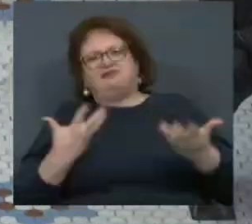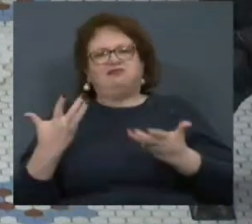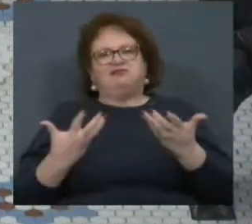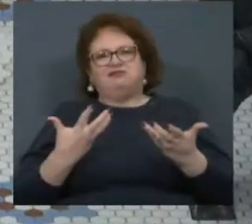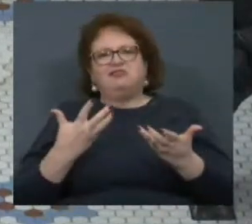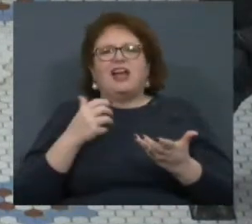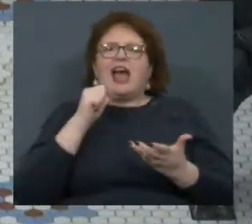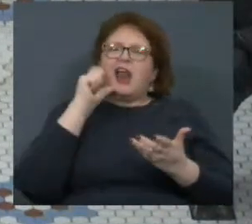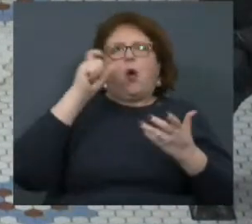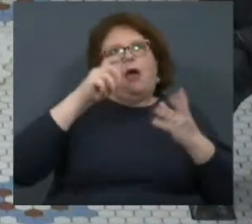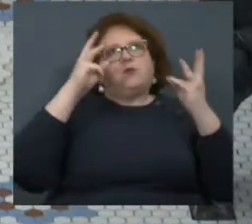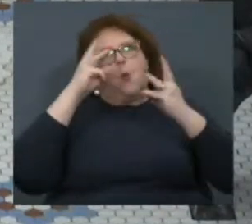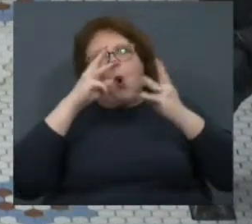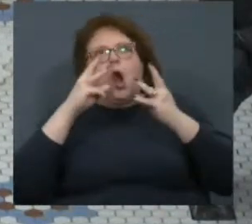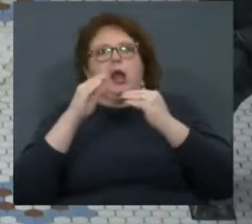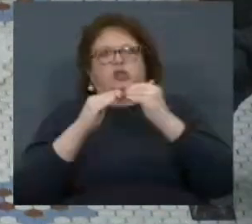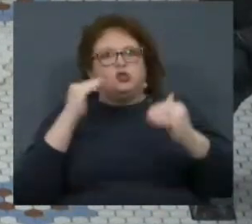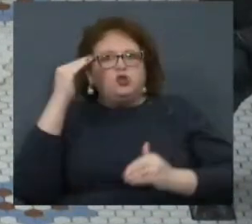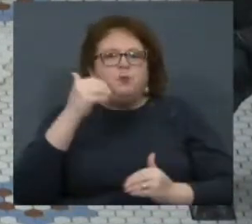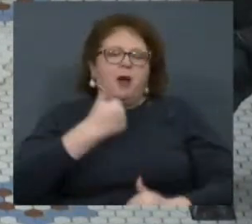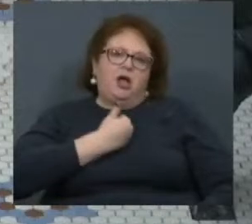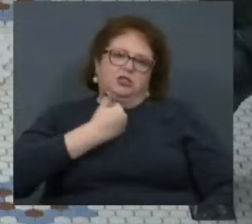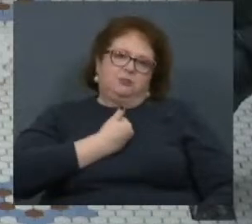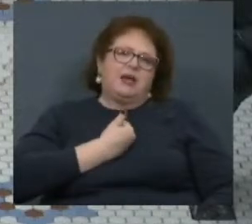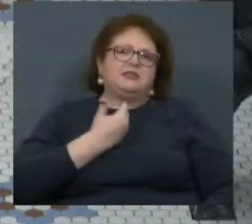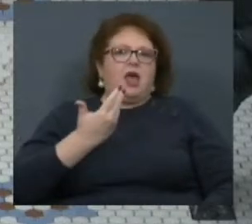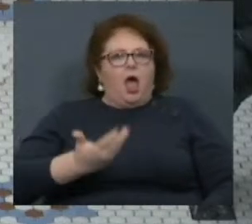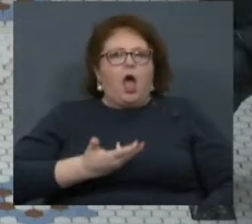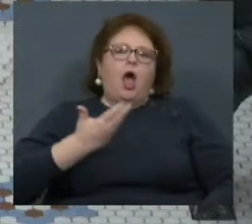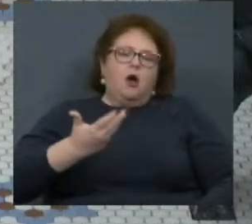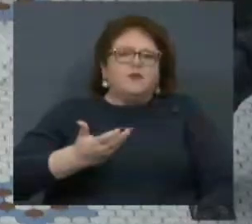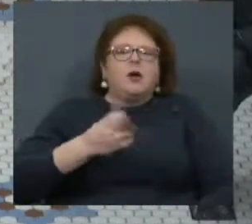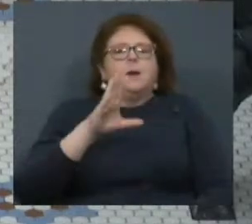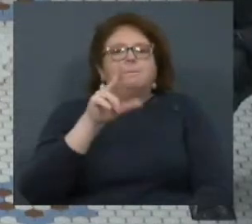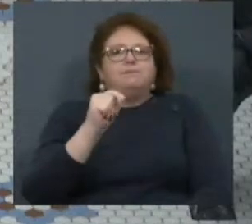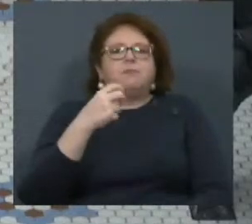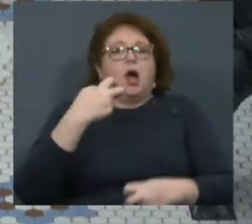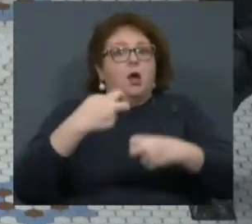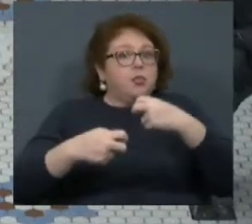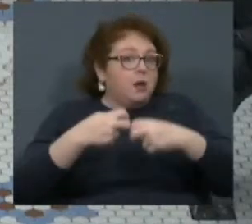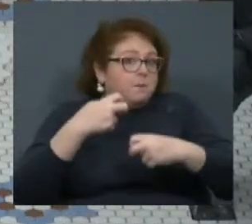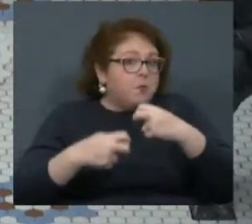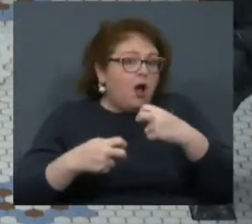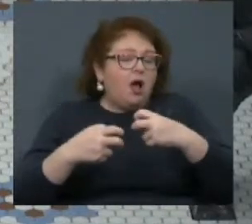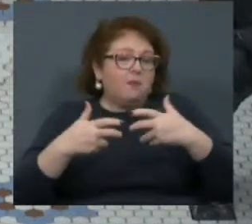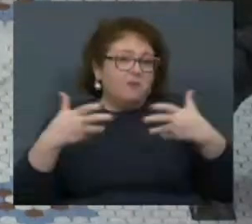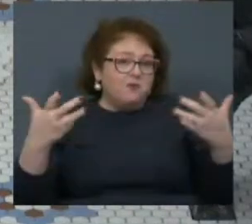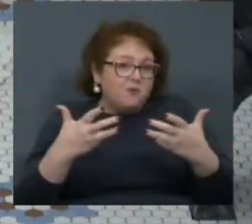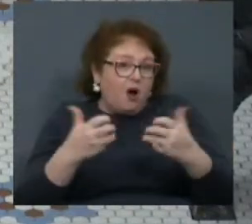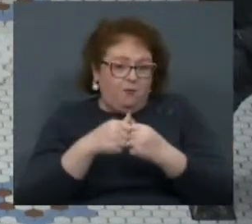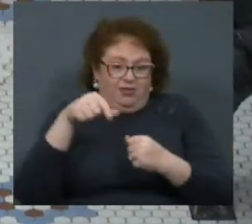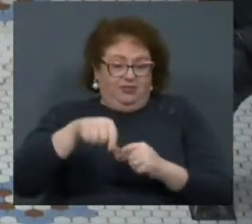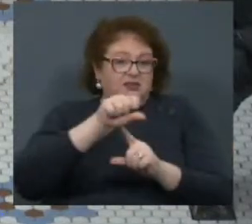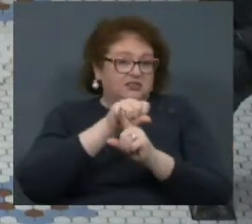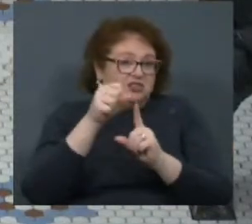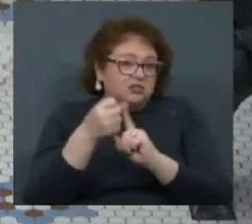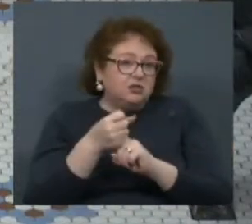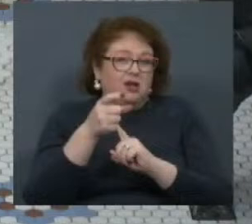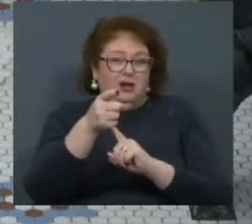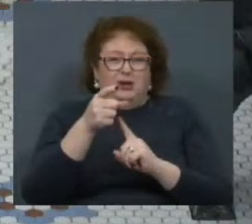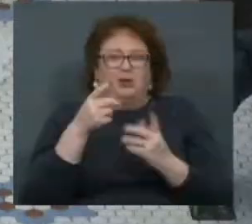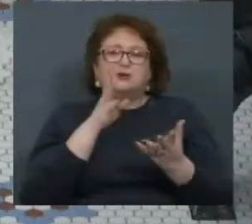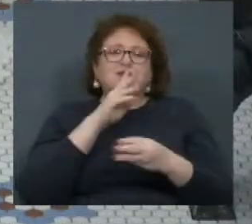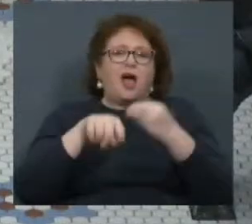not have to worry so much. But the problem with this situation is you're looking at nearly $1